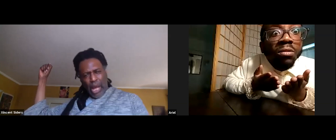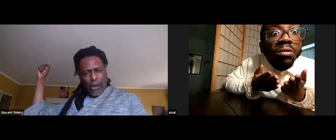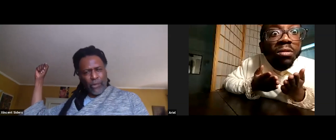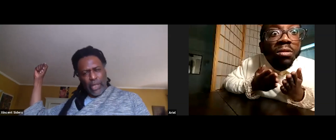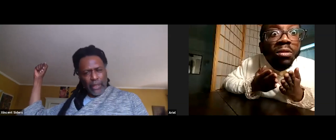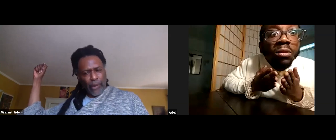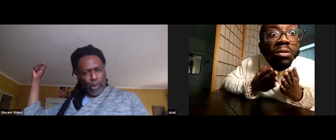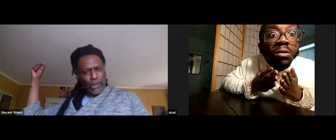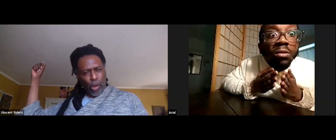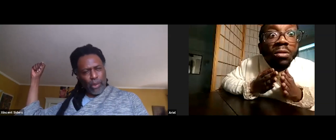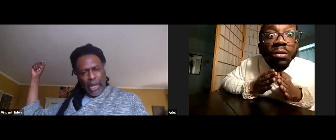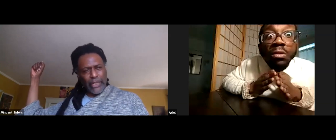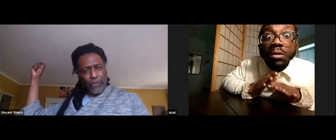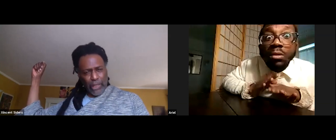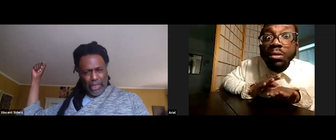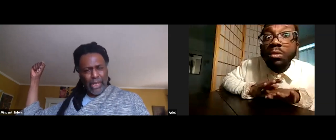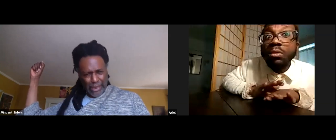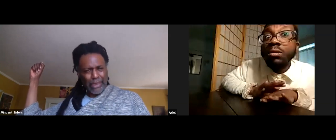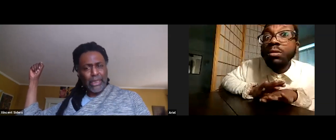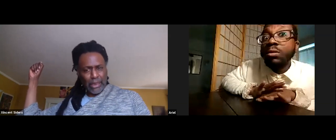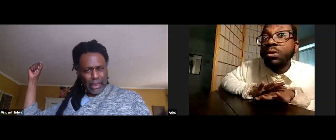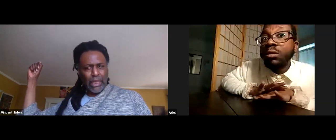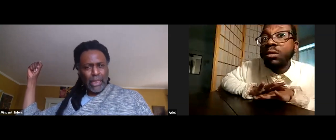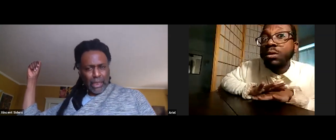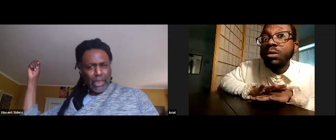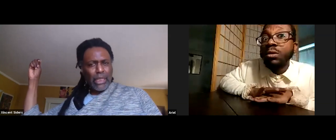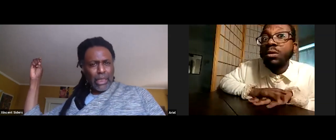Dost thou forget from what torment I did free thee,